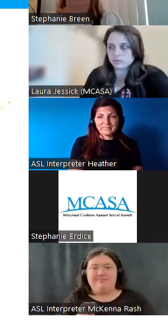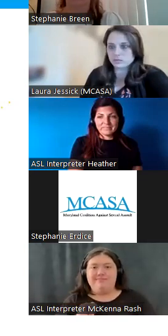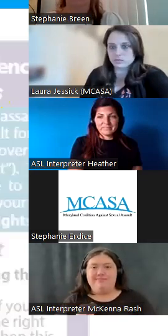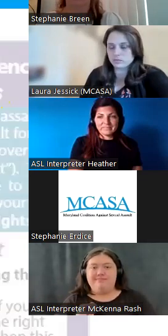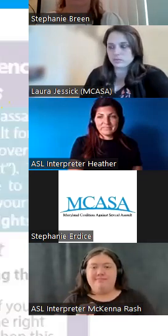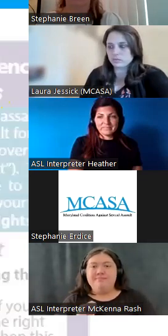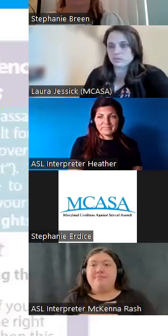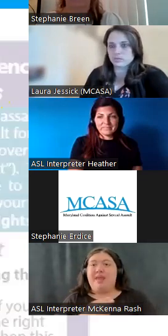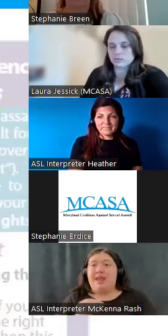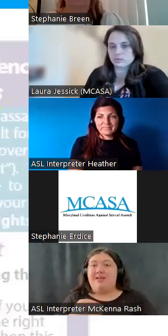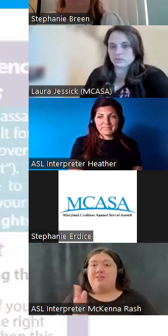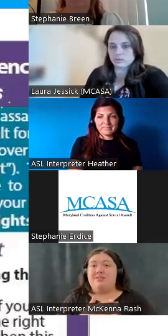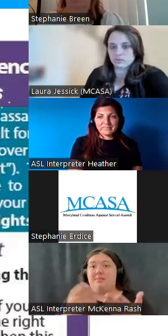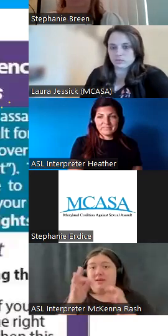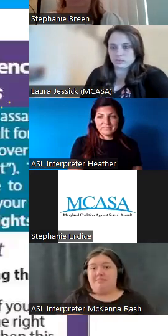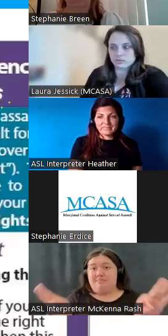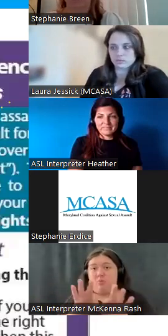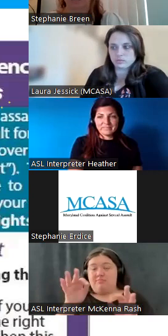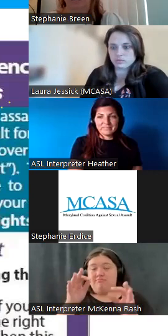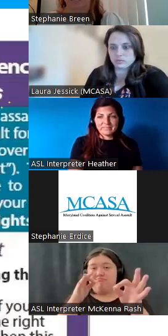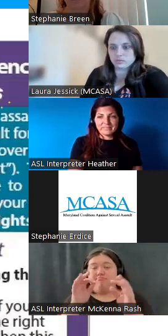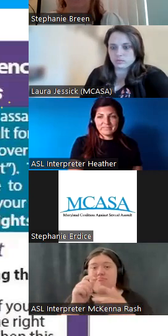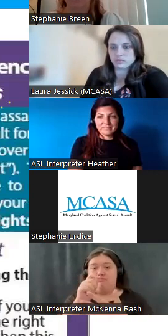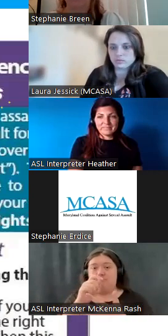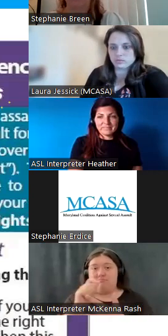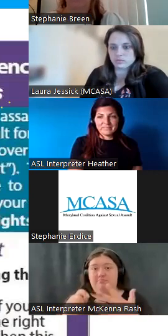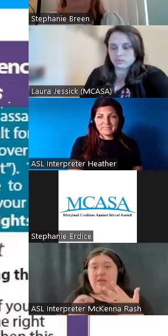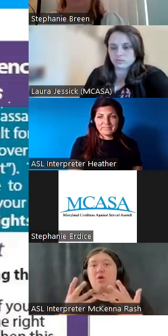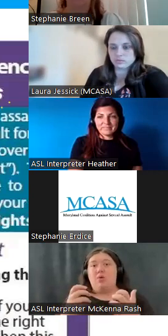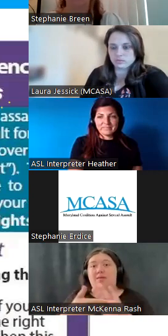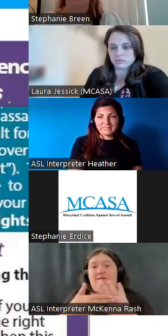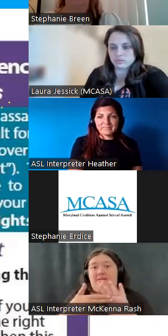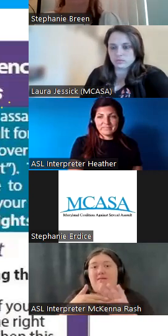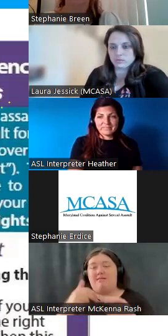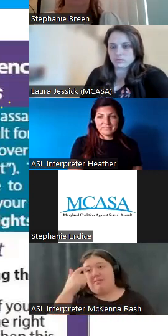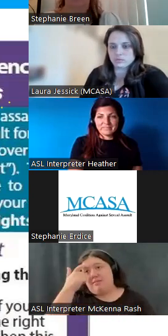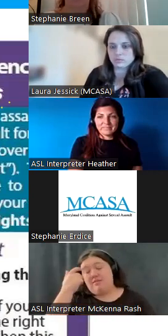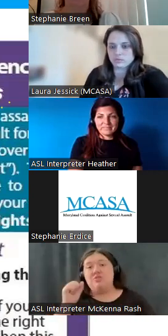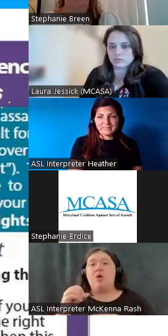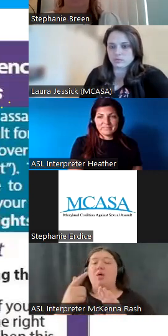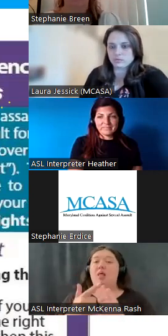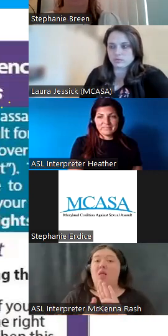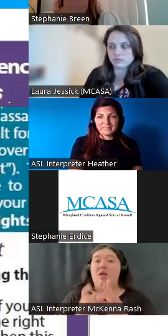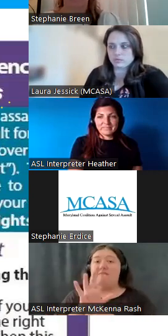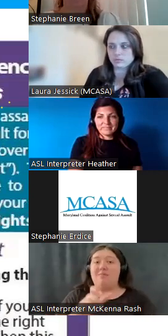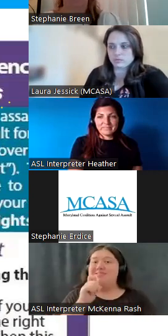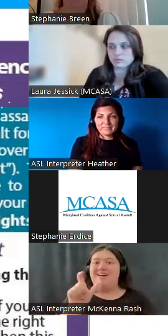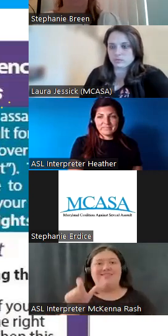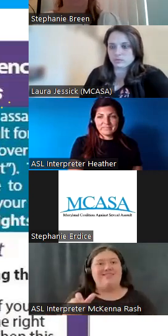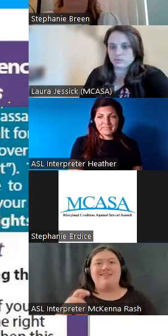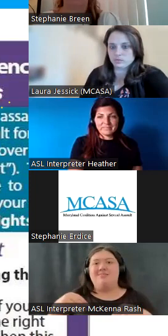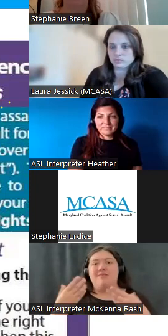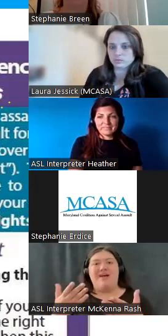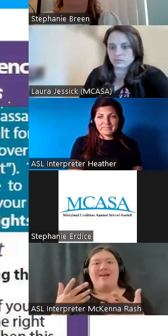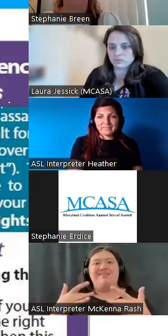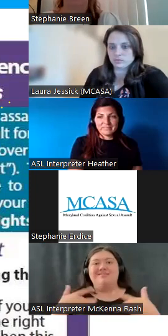And there are some important details that we would like to highlight. So law enforcement does not have to provide status updates